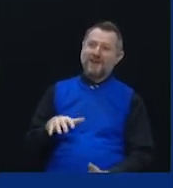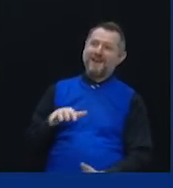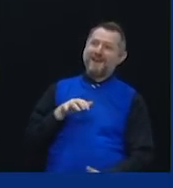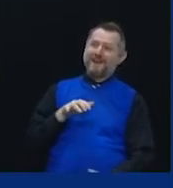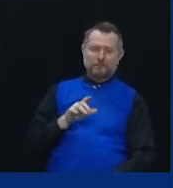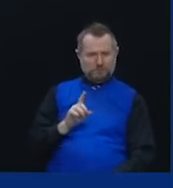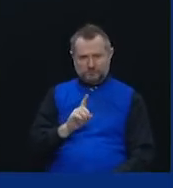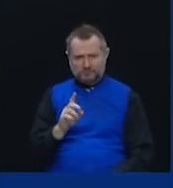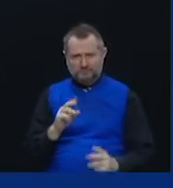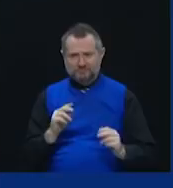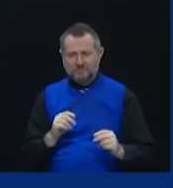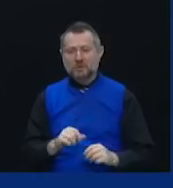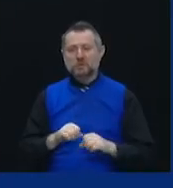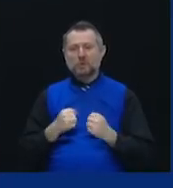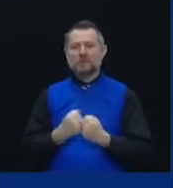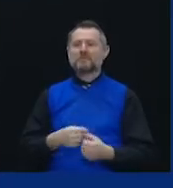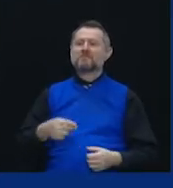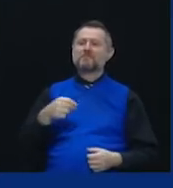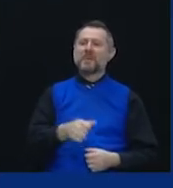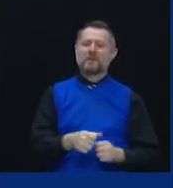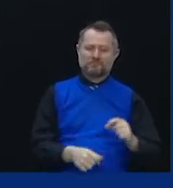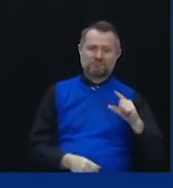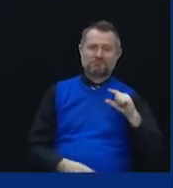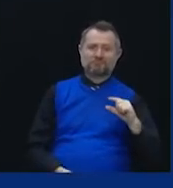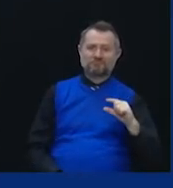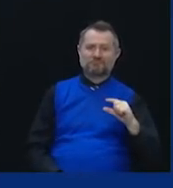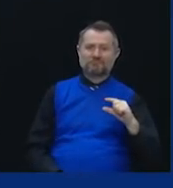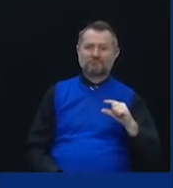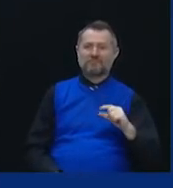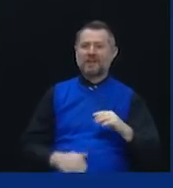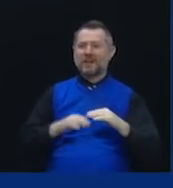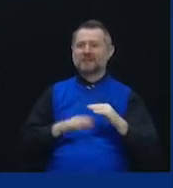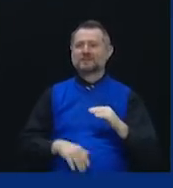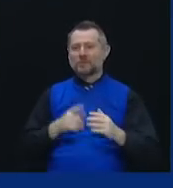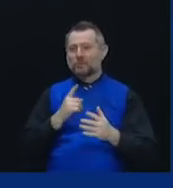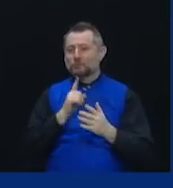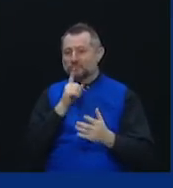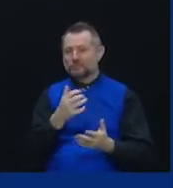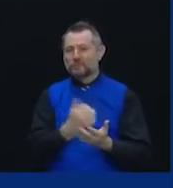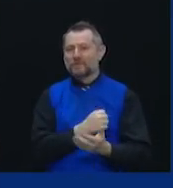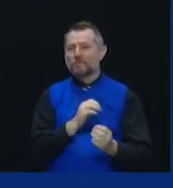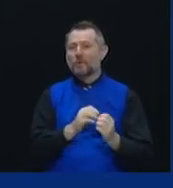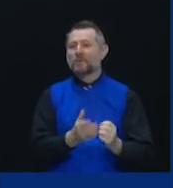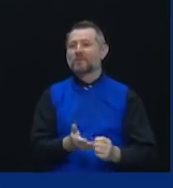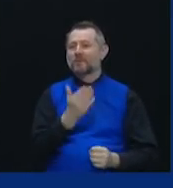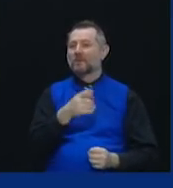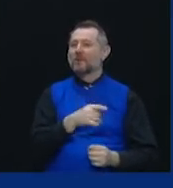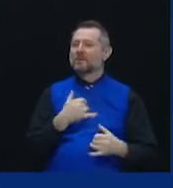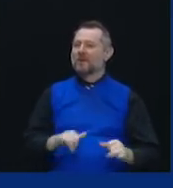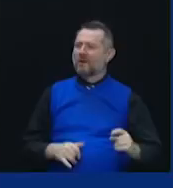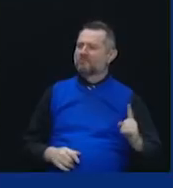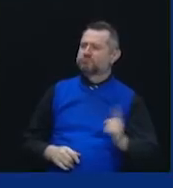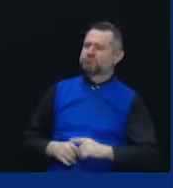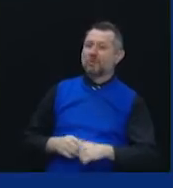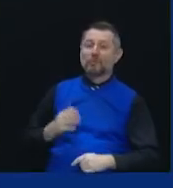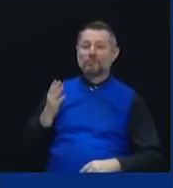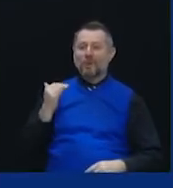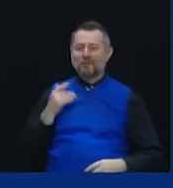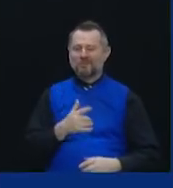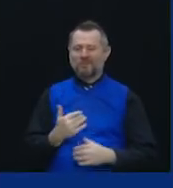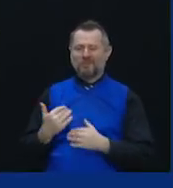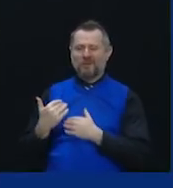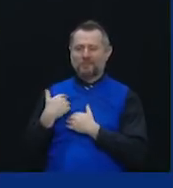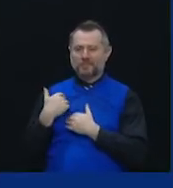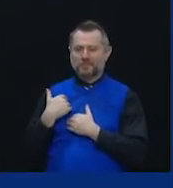them less than they deserved. But they showed up out of obligation and honor and courage and